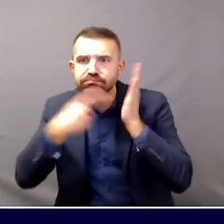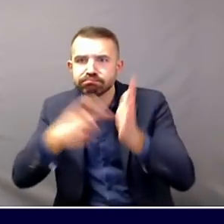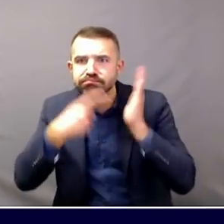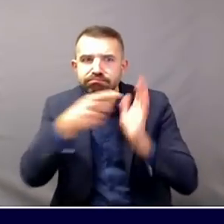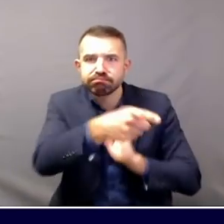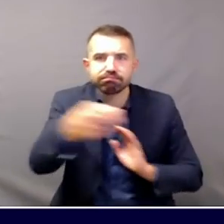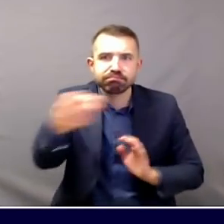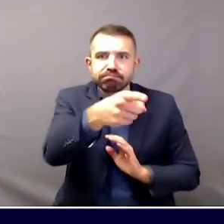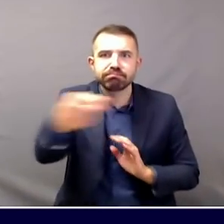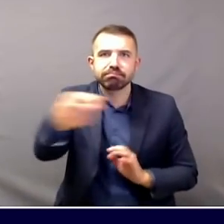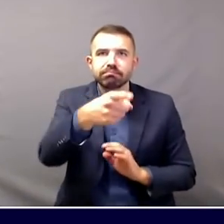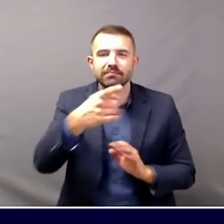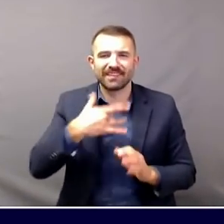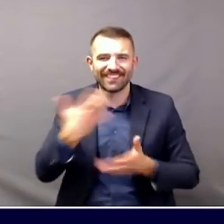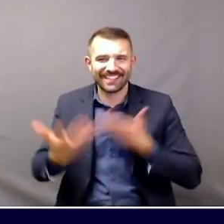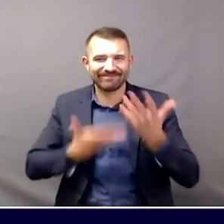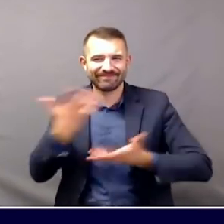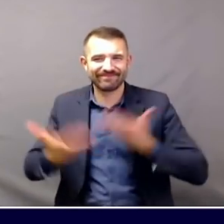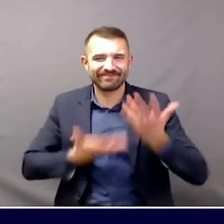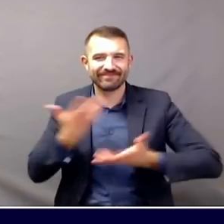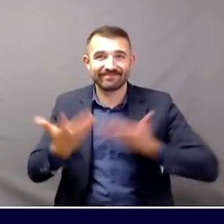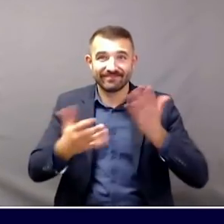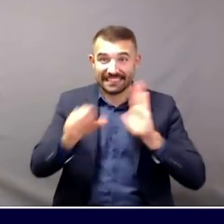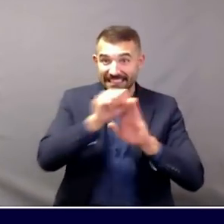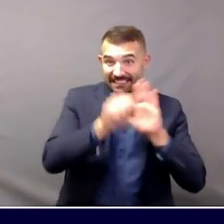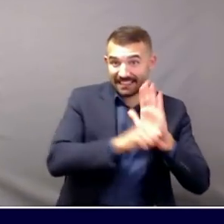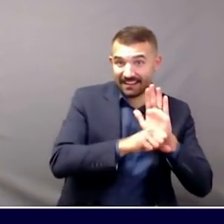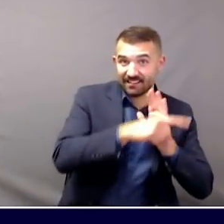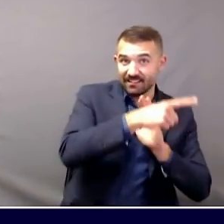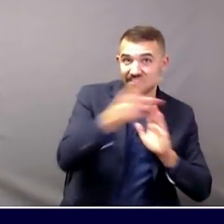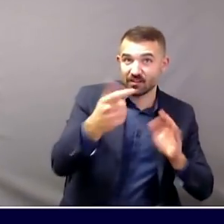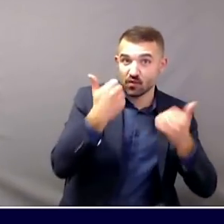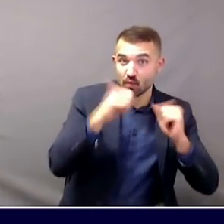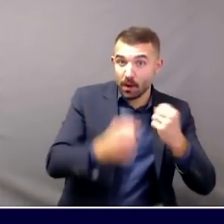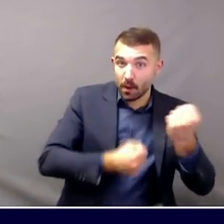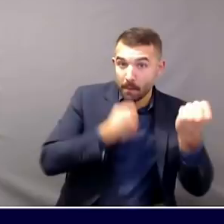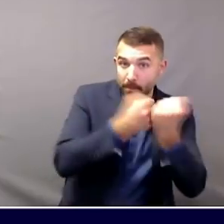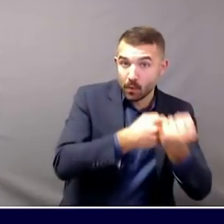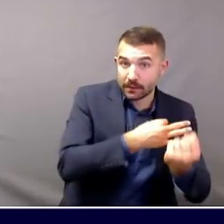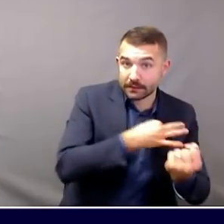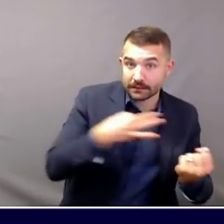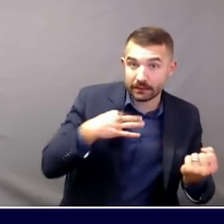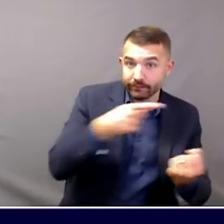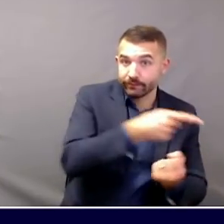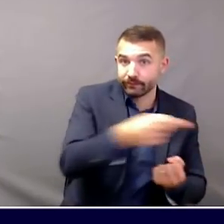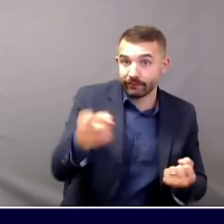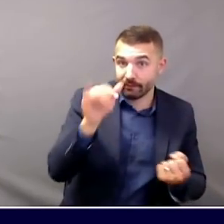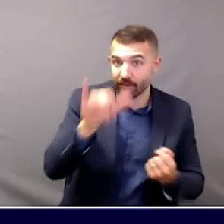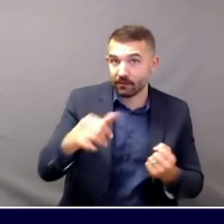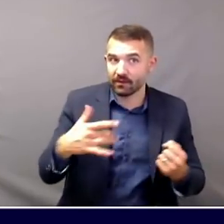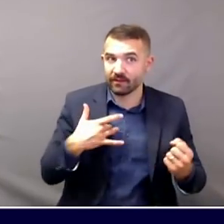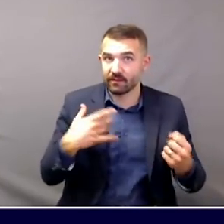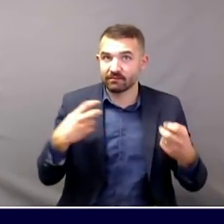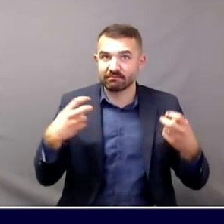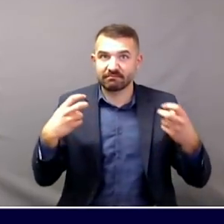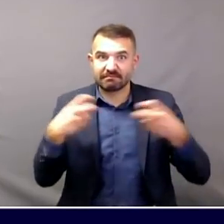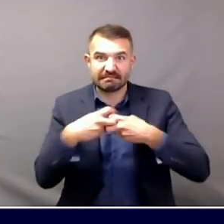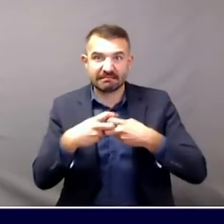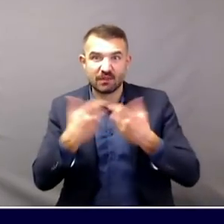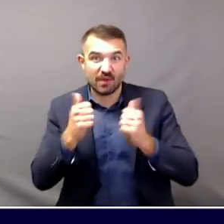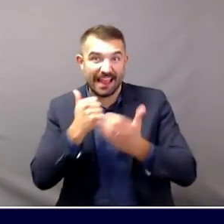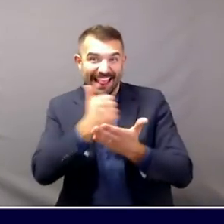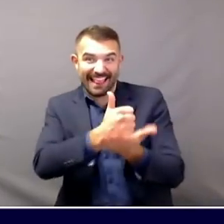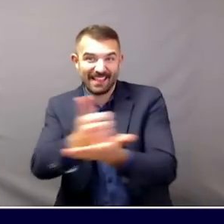of steps to sort of prevent putting service employees in a position where they have to sort of act